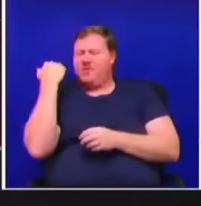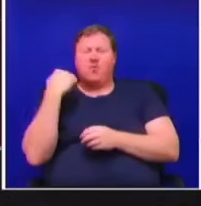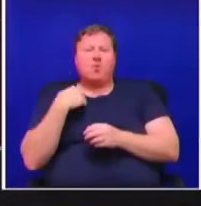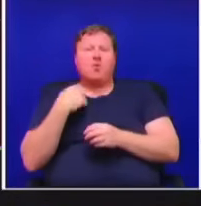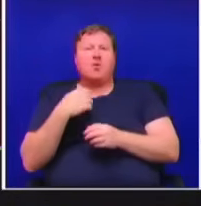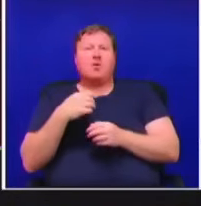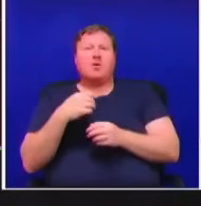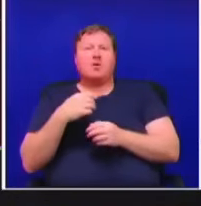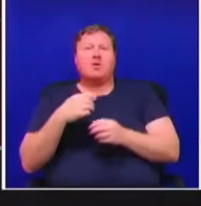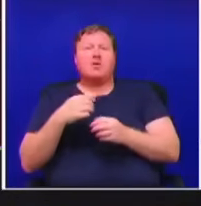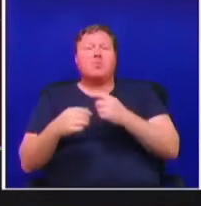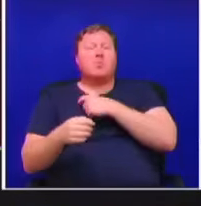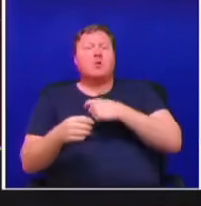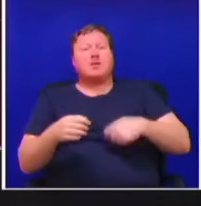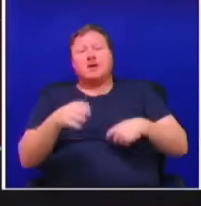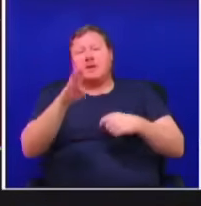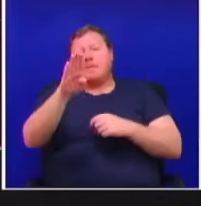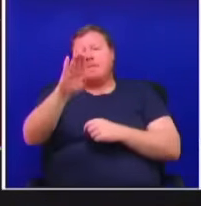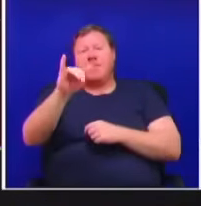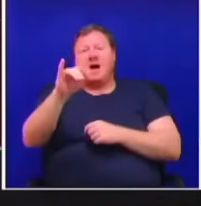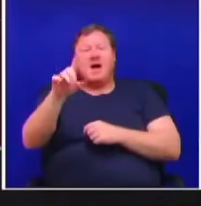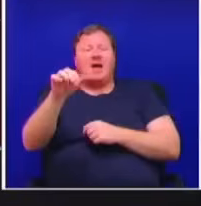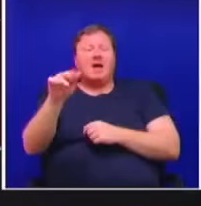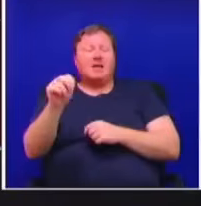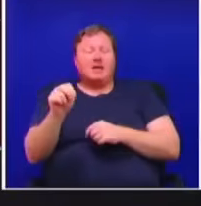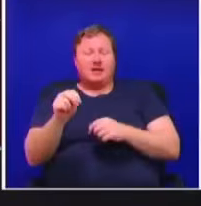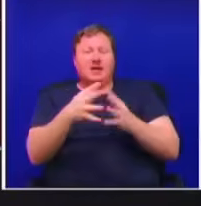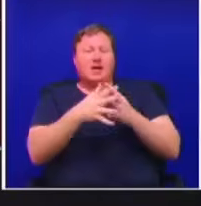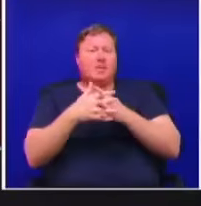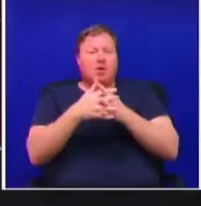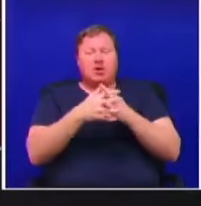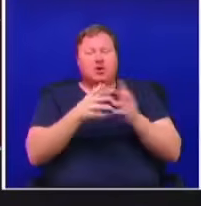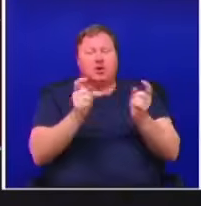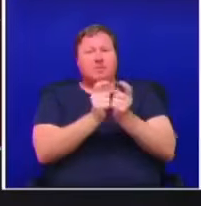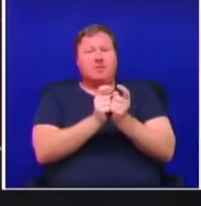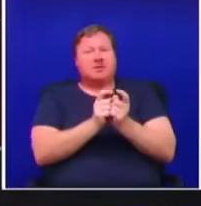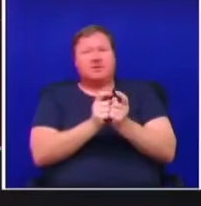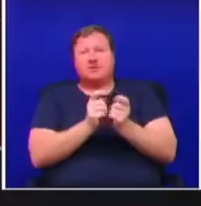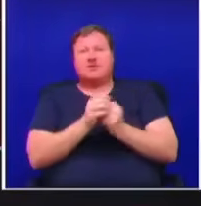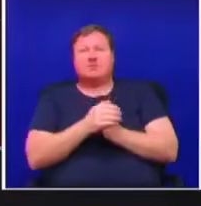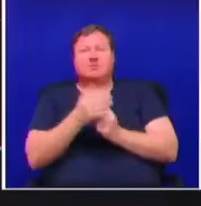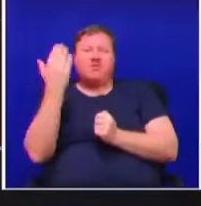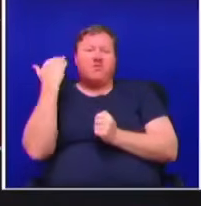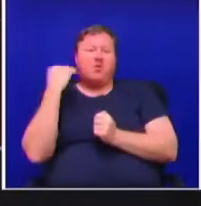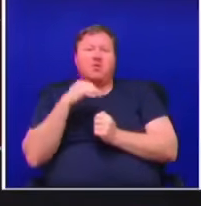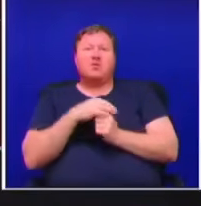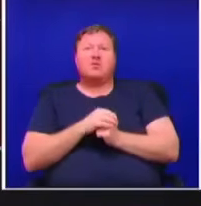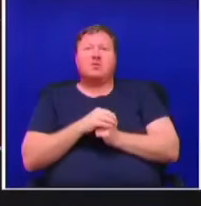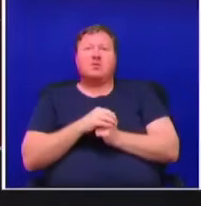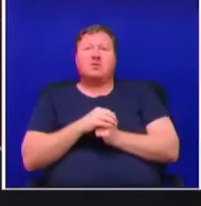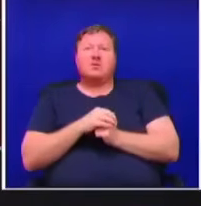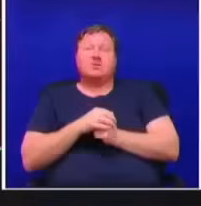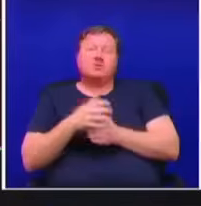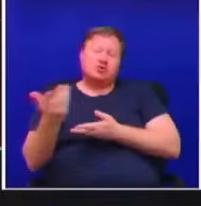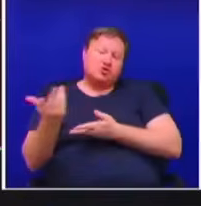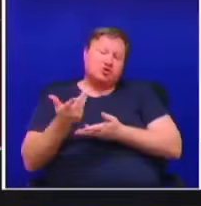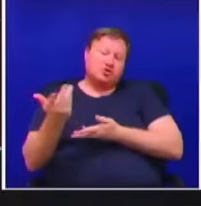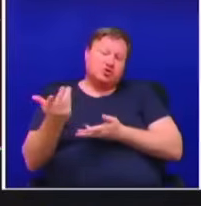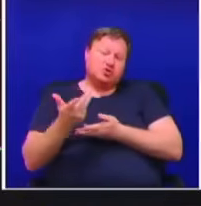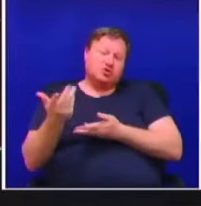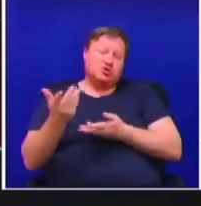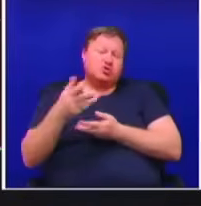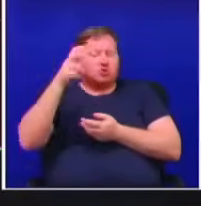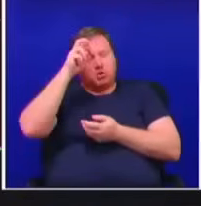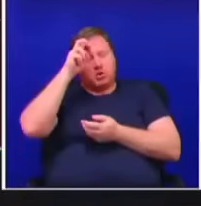President Biden. And I said, do not disengage from talking to Russia, even